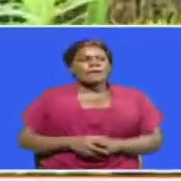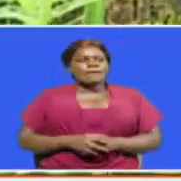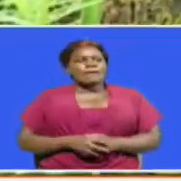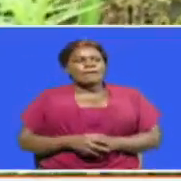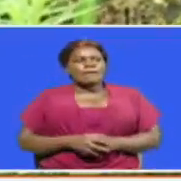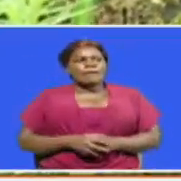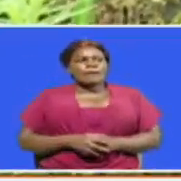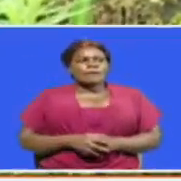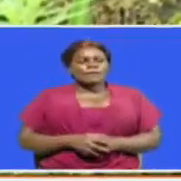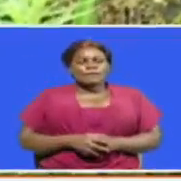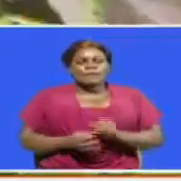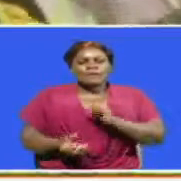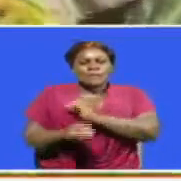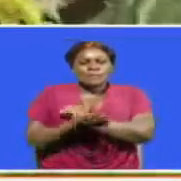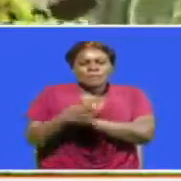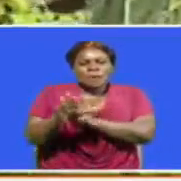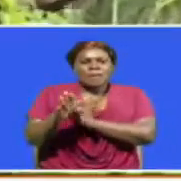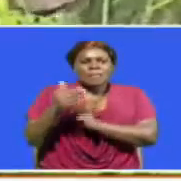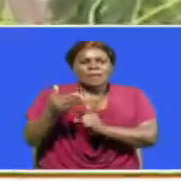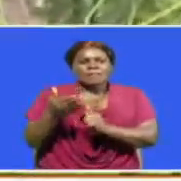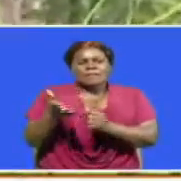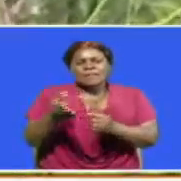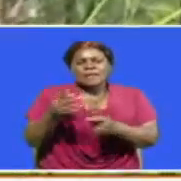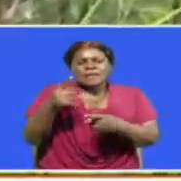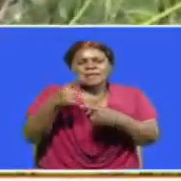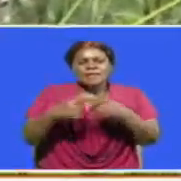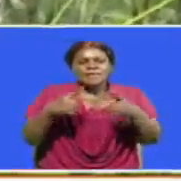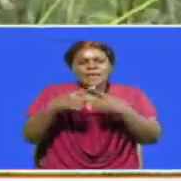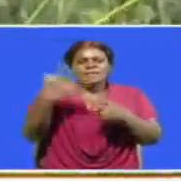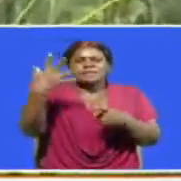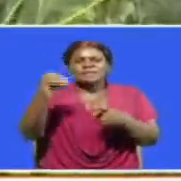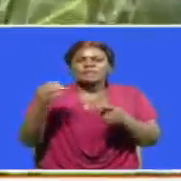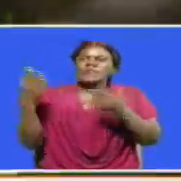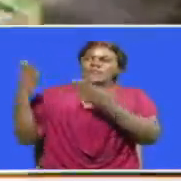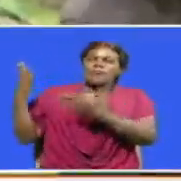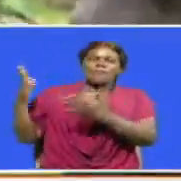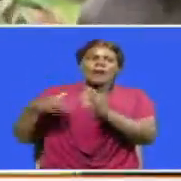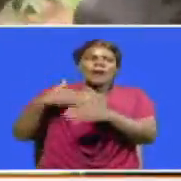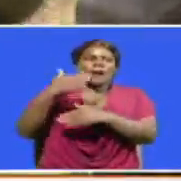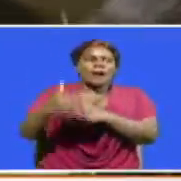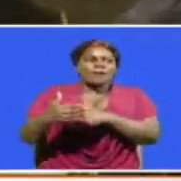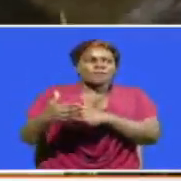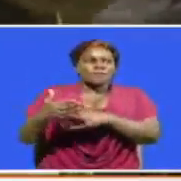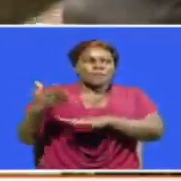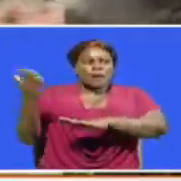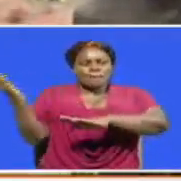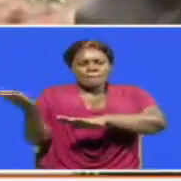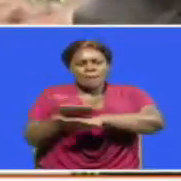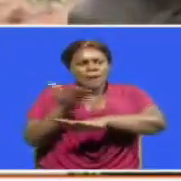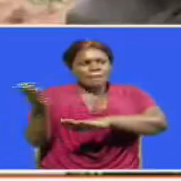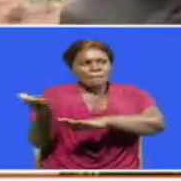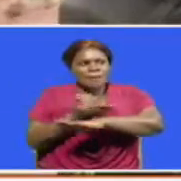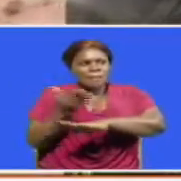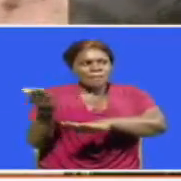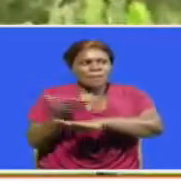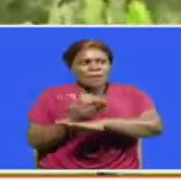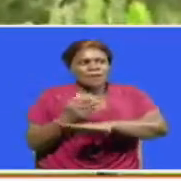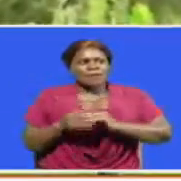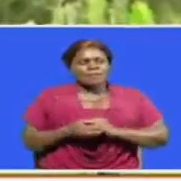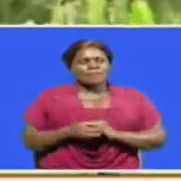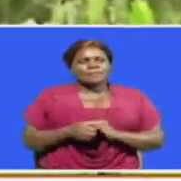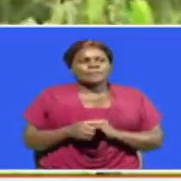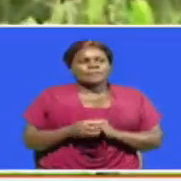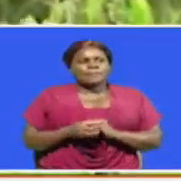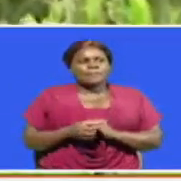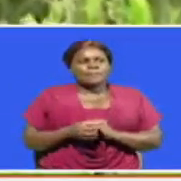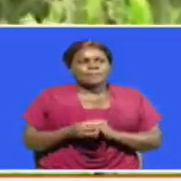On their account, they say they have been lying here for the last 50 years after they were abandoned by some timber dealers upon ambush by